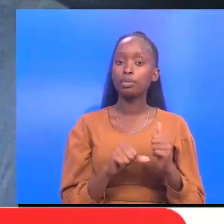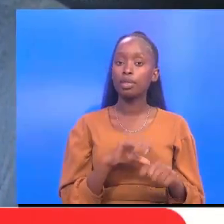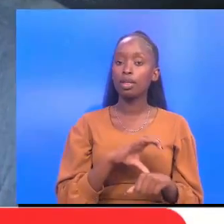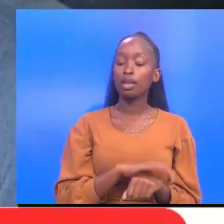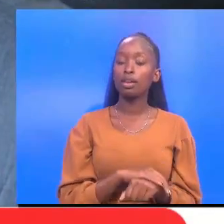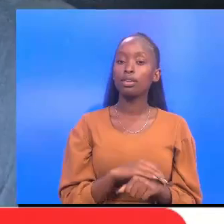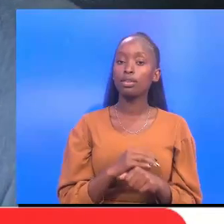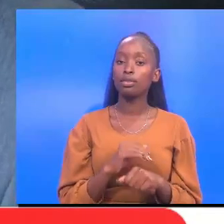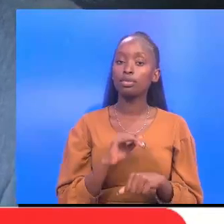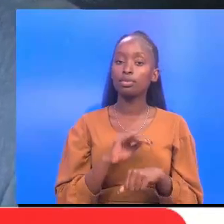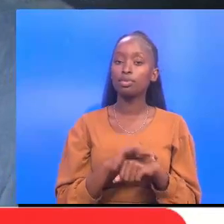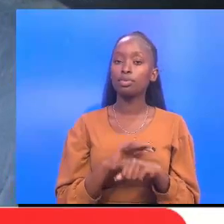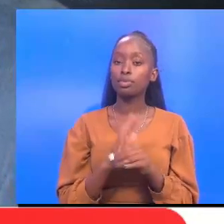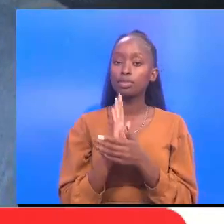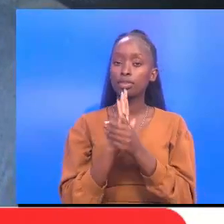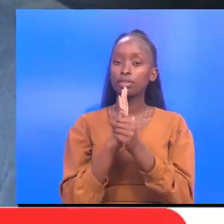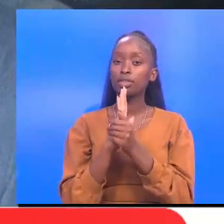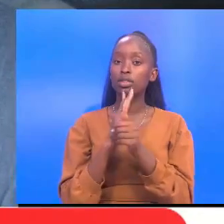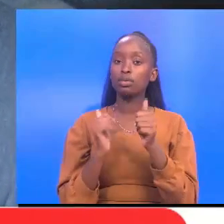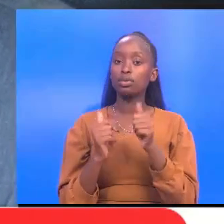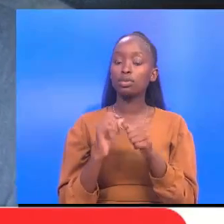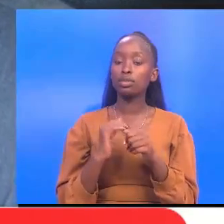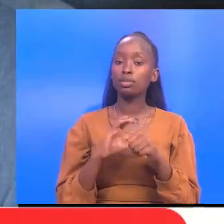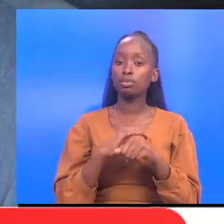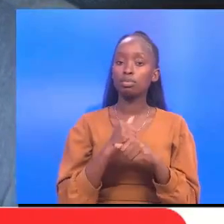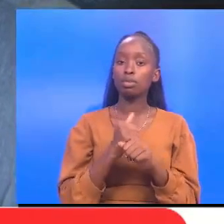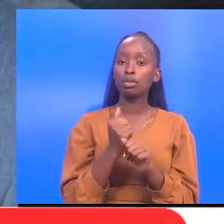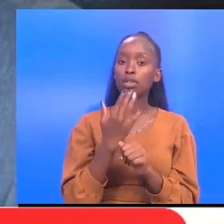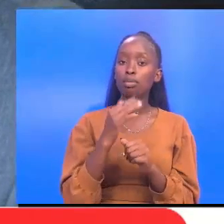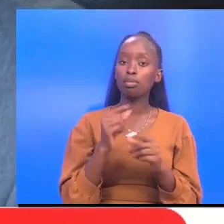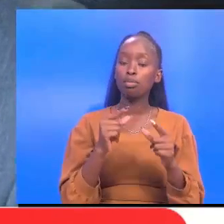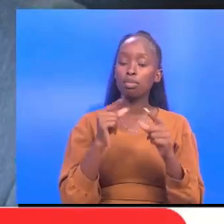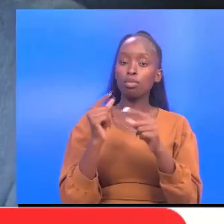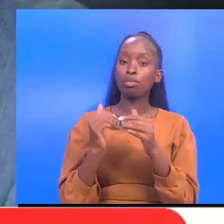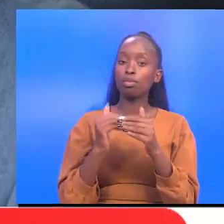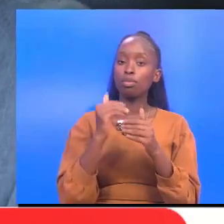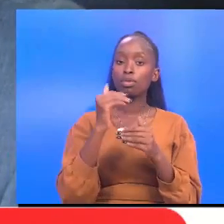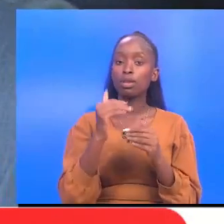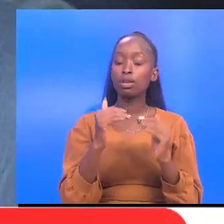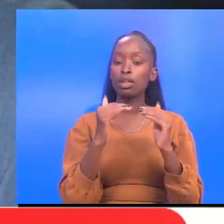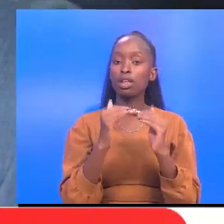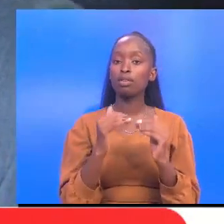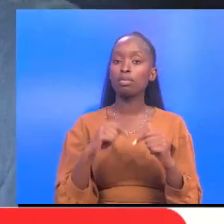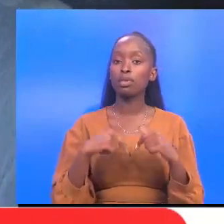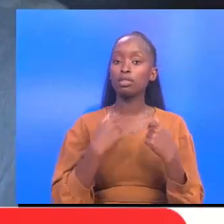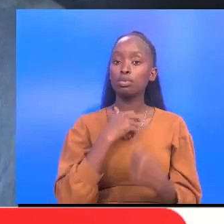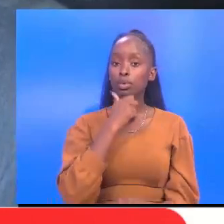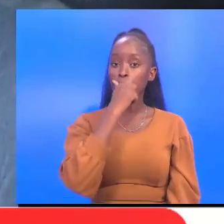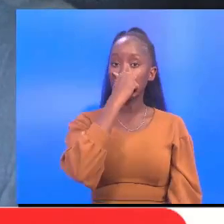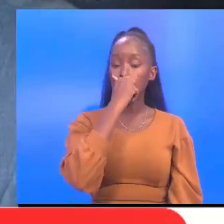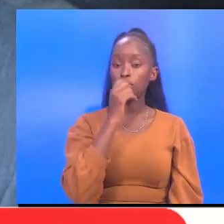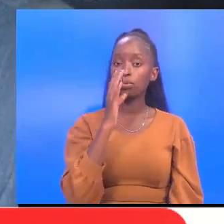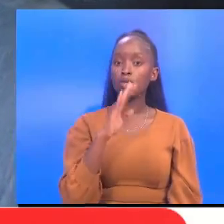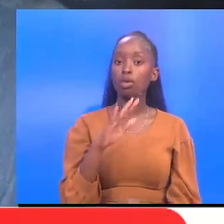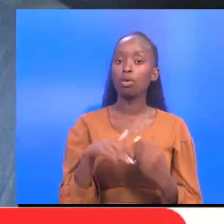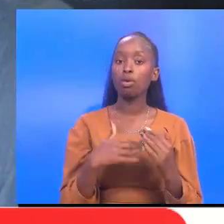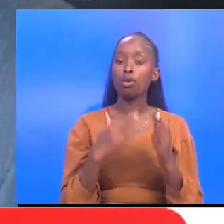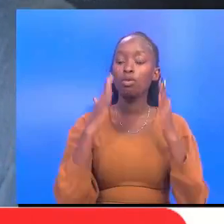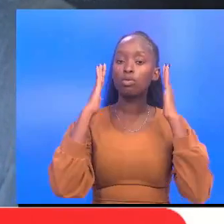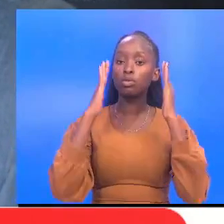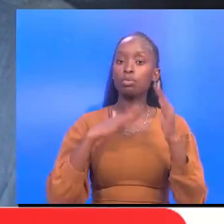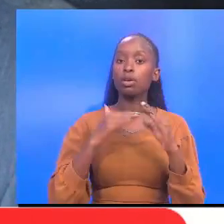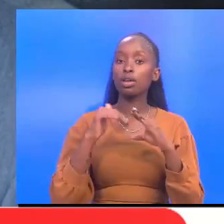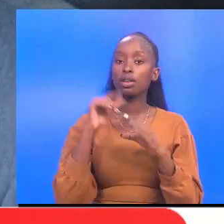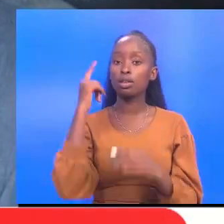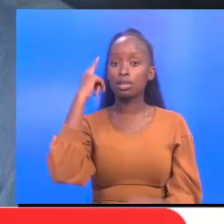rightful skills and skills that will take them to the next level. I wish to reiterate my commitment to the dream that